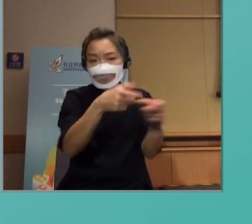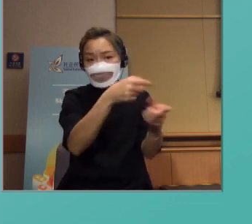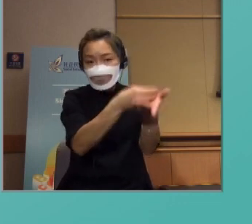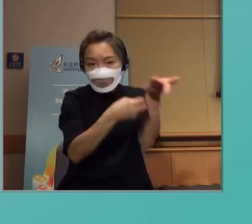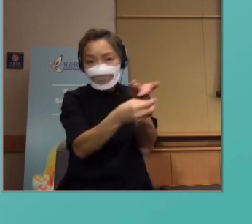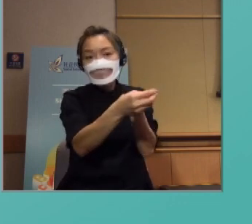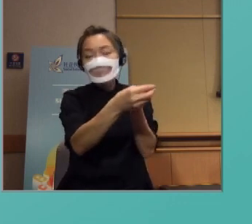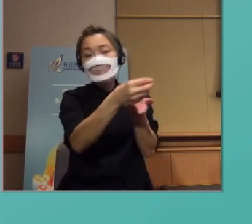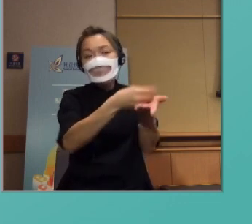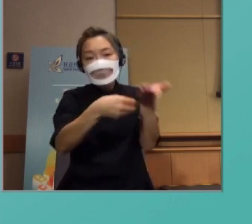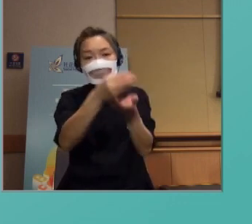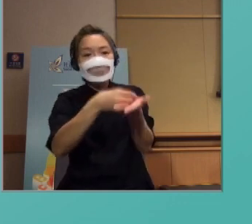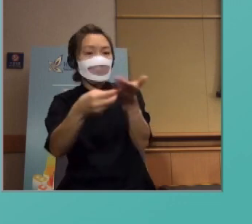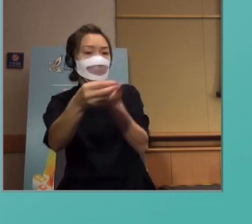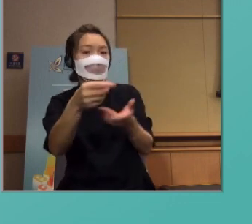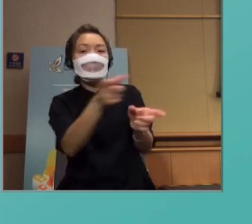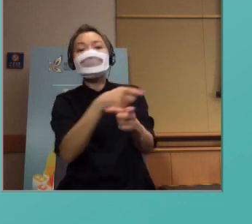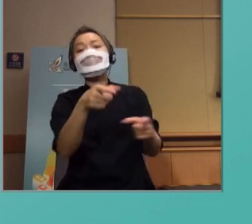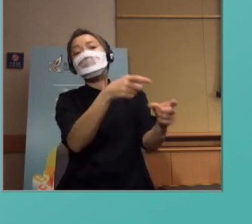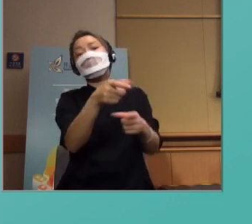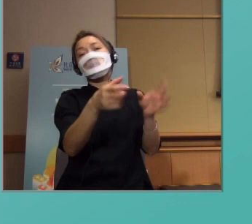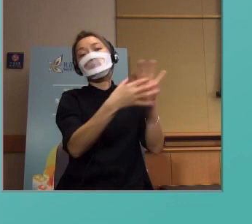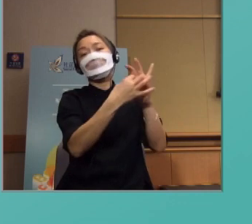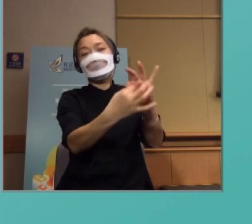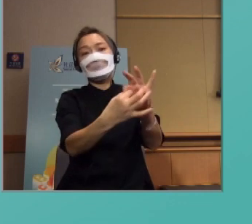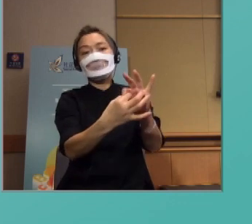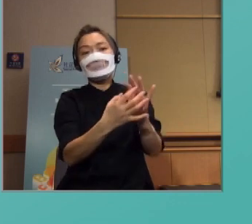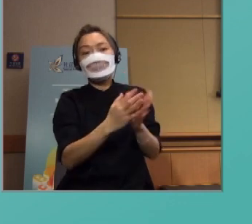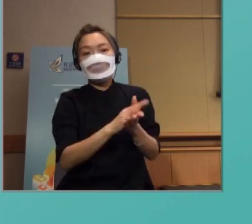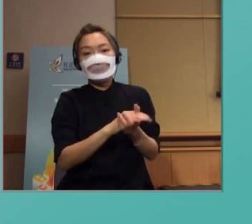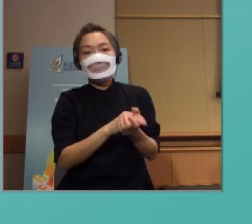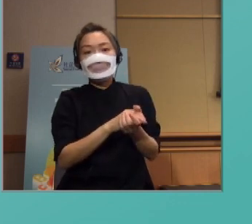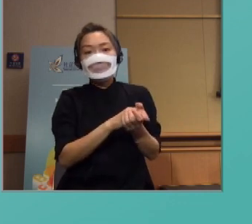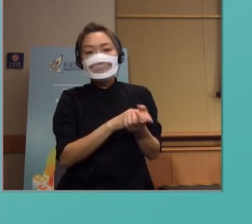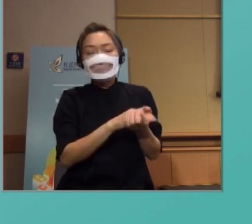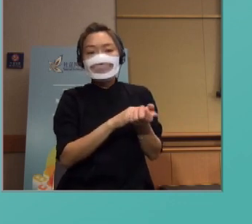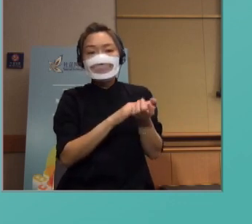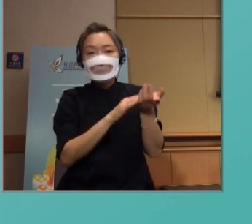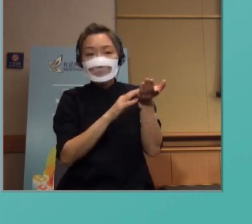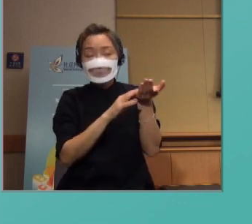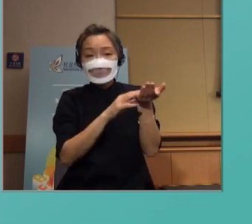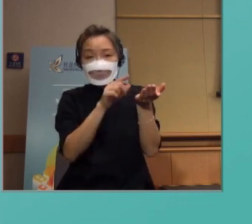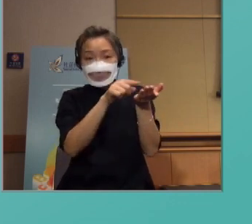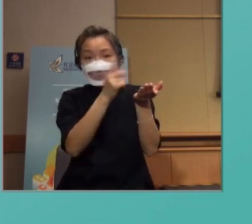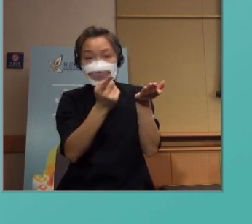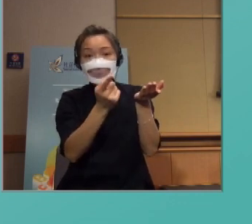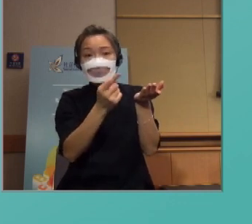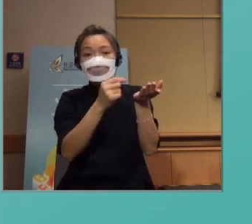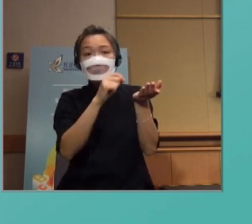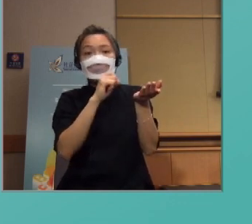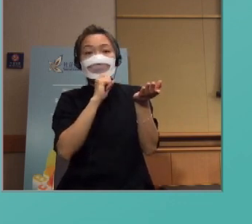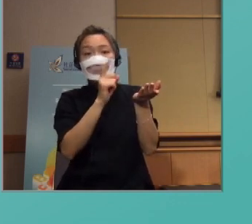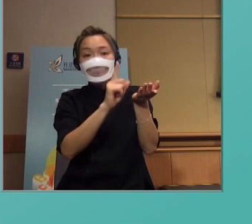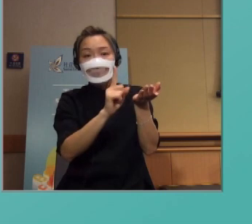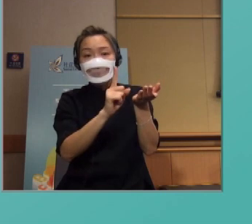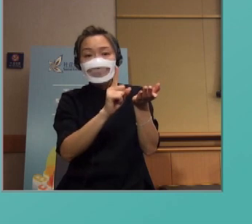others. Of course, we have seen that the market is not doing well for OpenSea, but this is the beginning stage. And perhaps what caught a lot of people's attention as